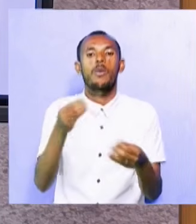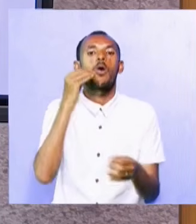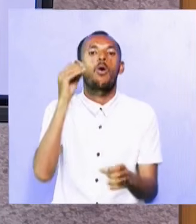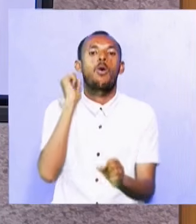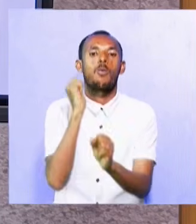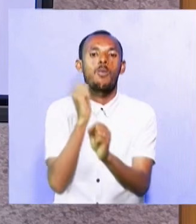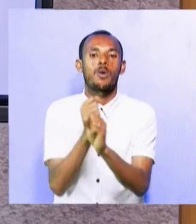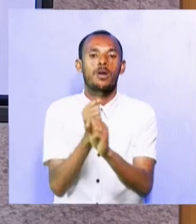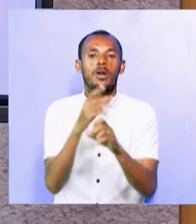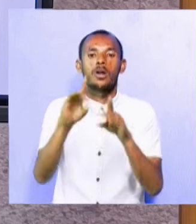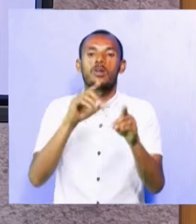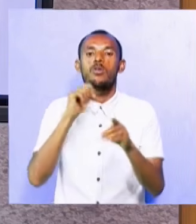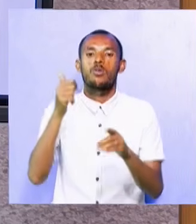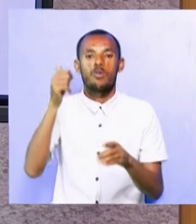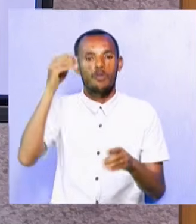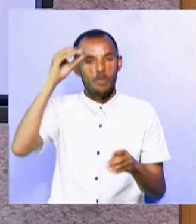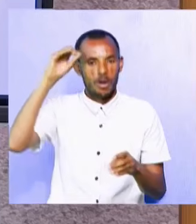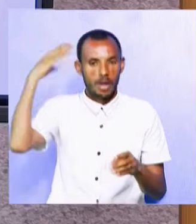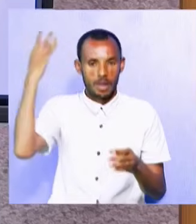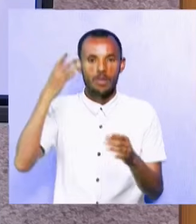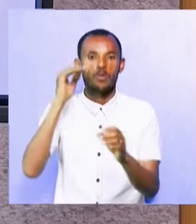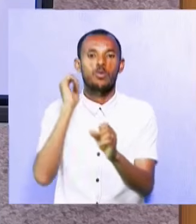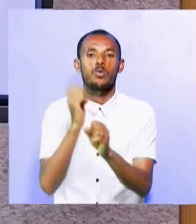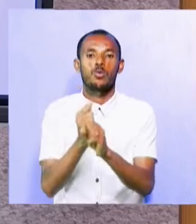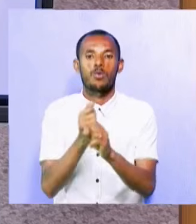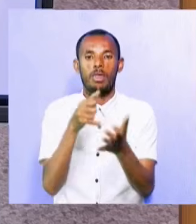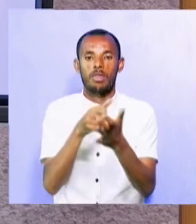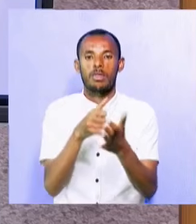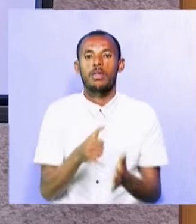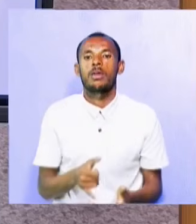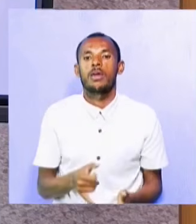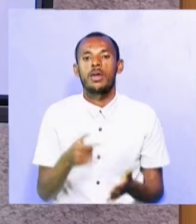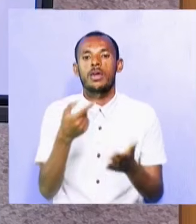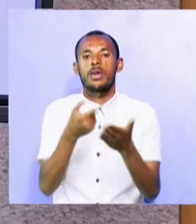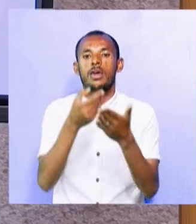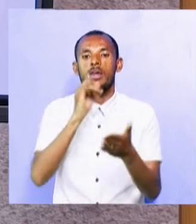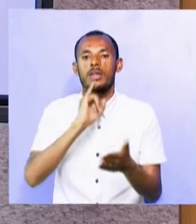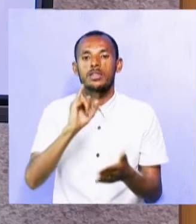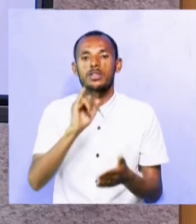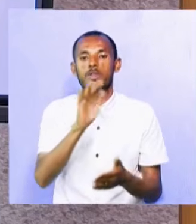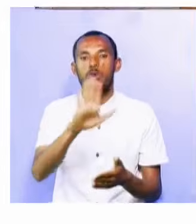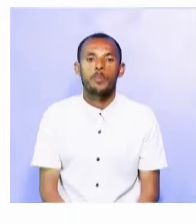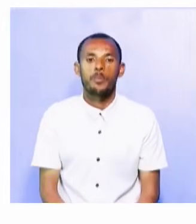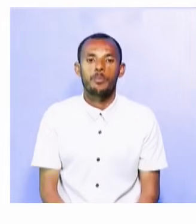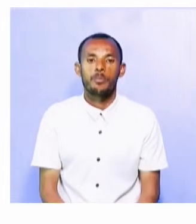homework. Don't forget to attempt all the questions. So here are your homework.